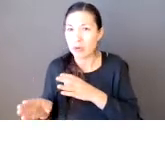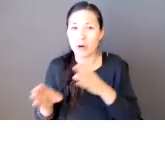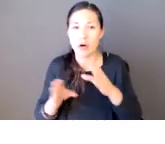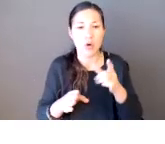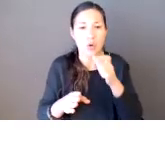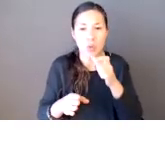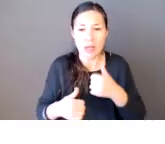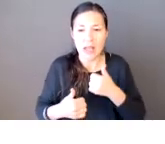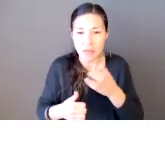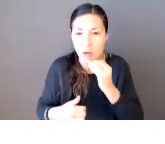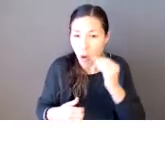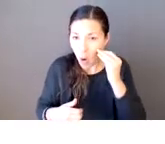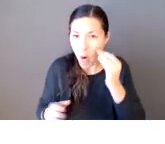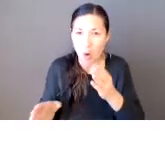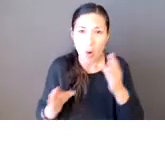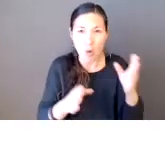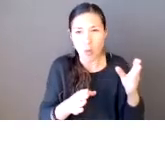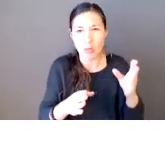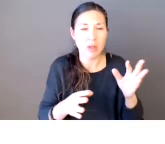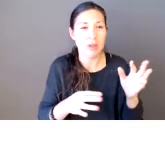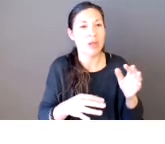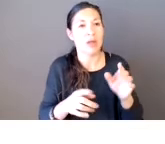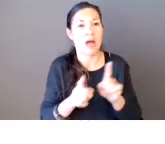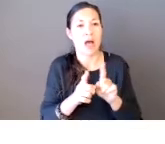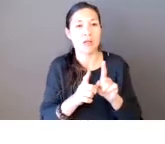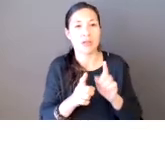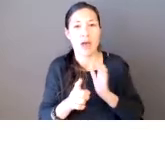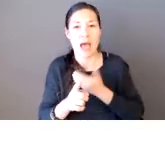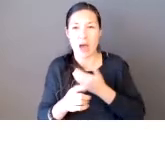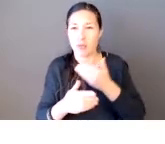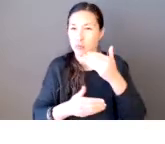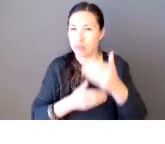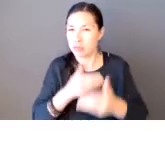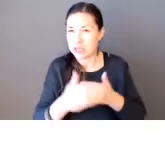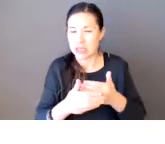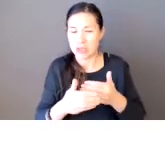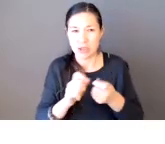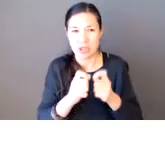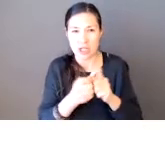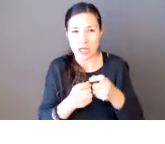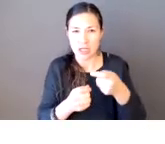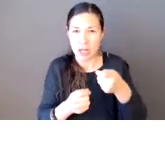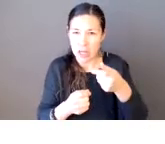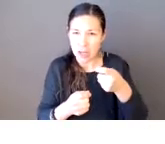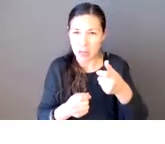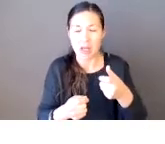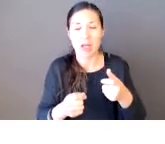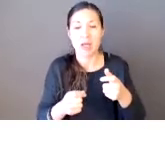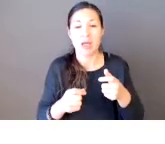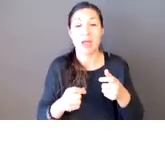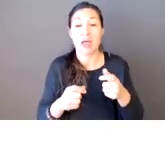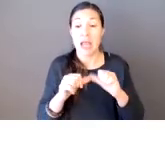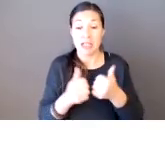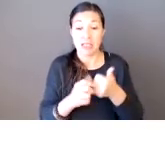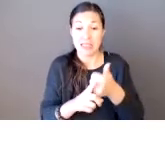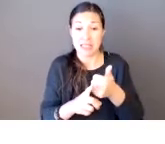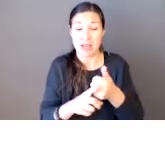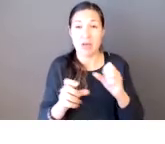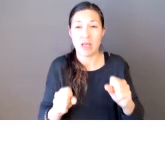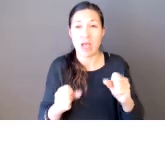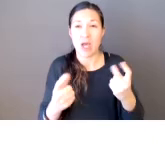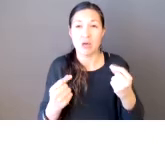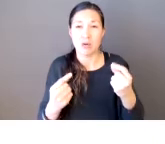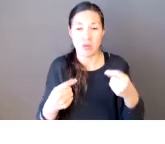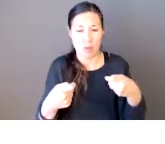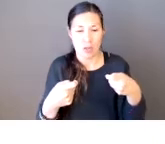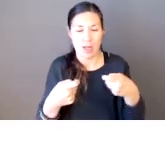They're also, because we've changed procedures somewhat and allowed agencies to do things electronically versus, mail or things